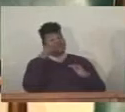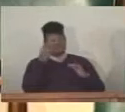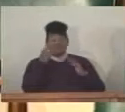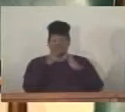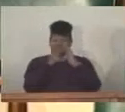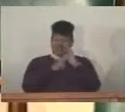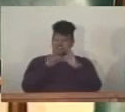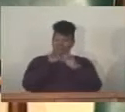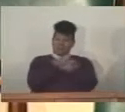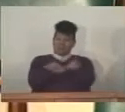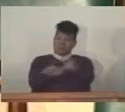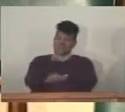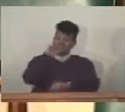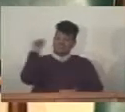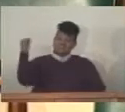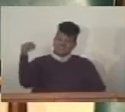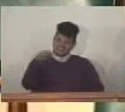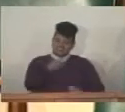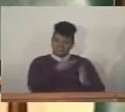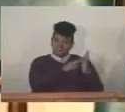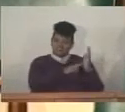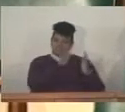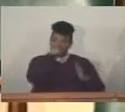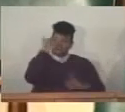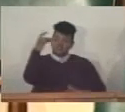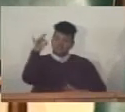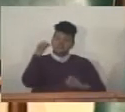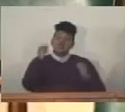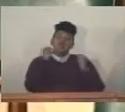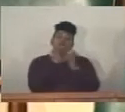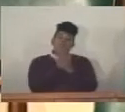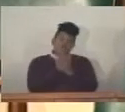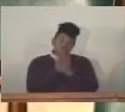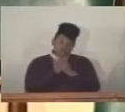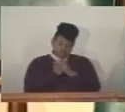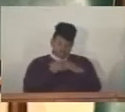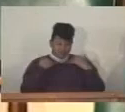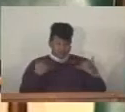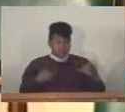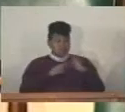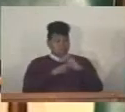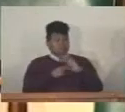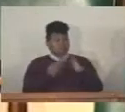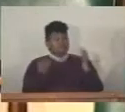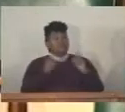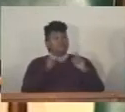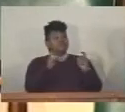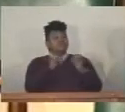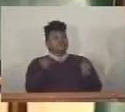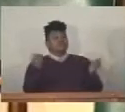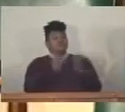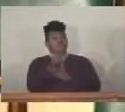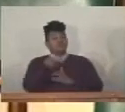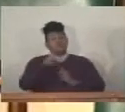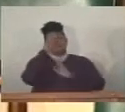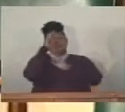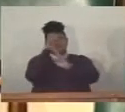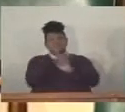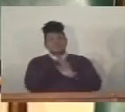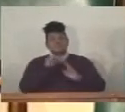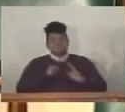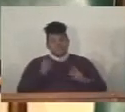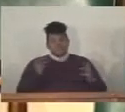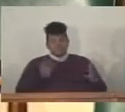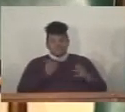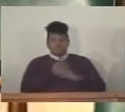Regulatory Authority CES Regulations 2018 be affirmed, now therefore be it resolved by this Honourable Senate as